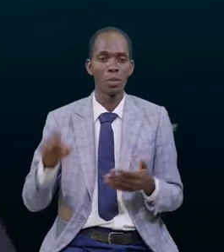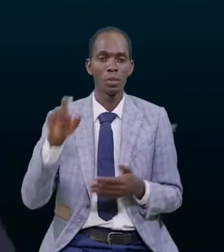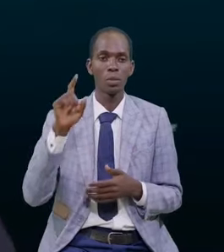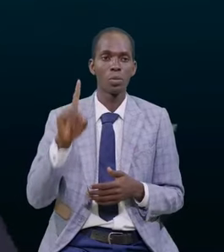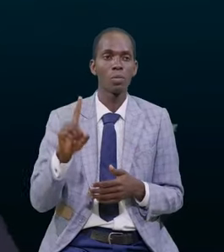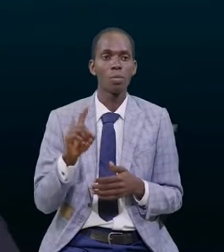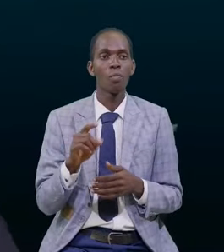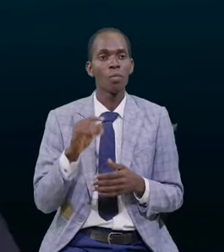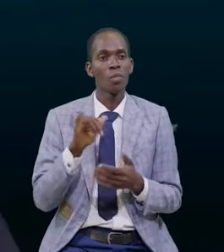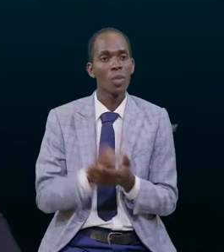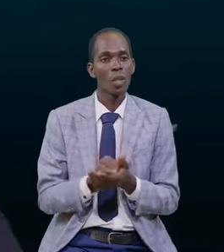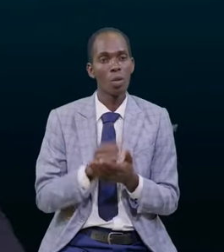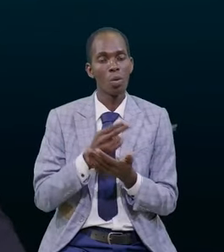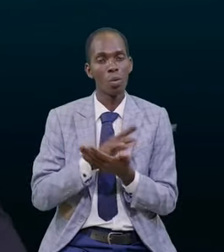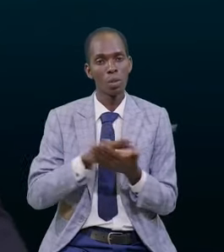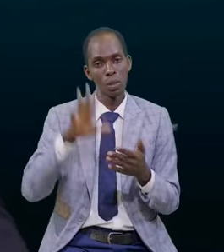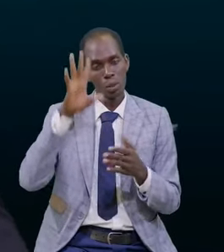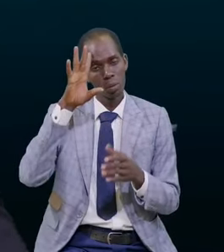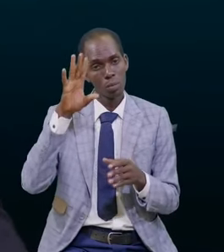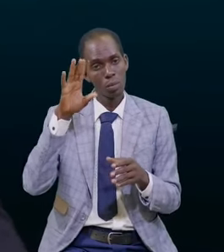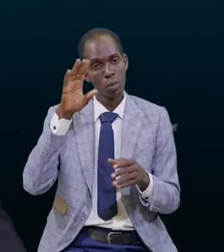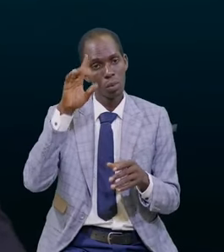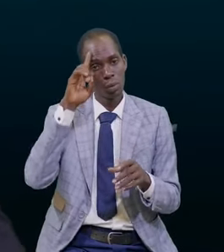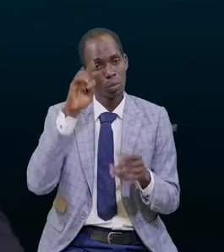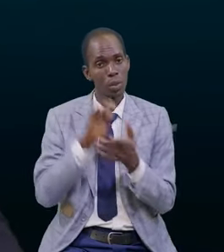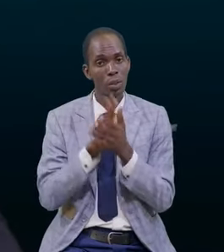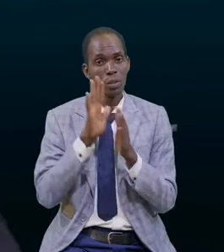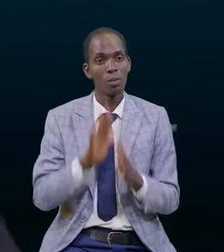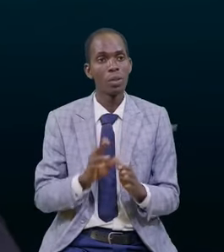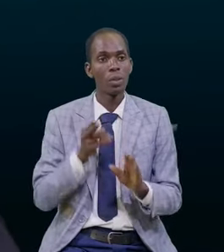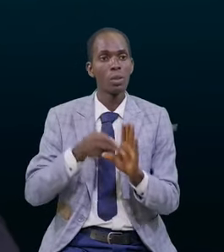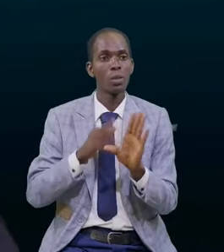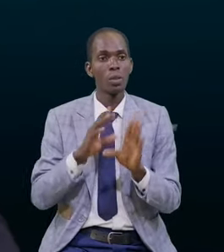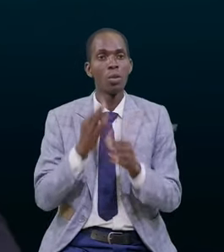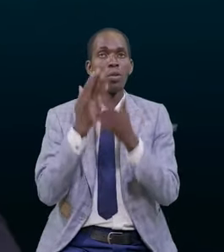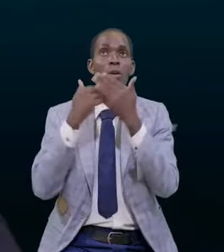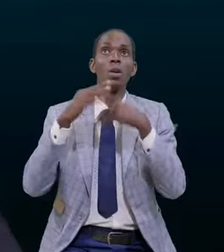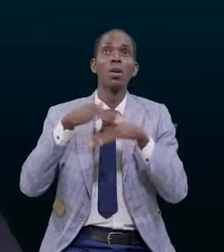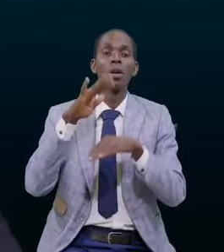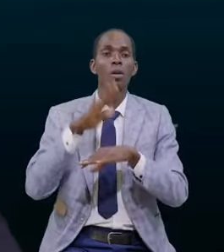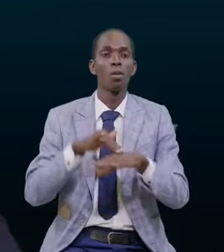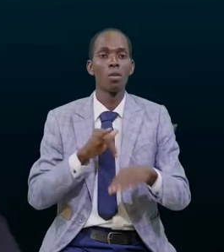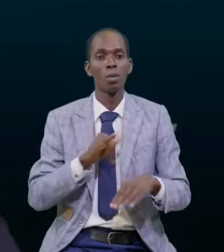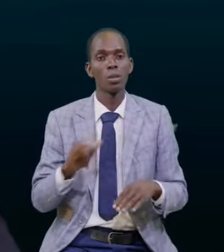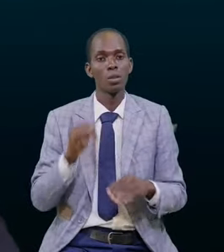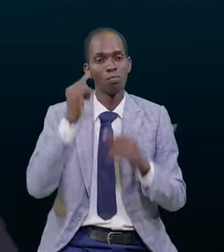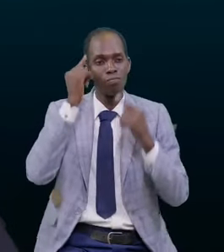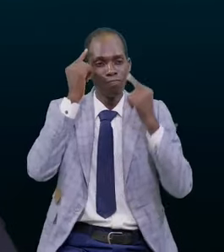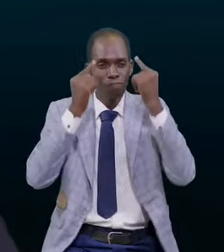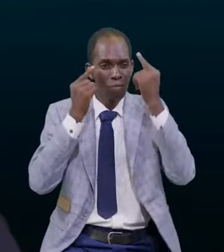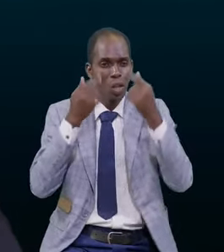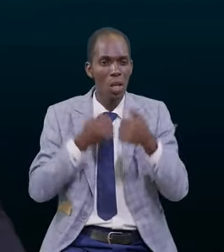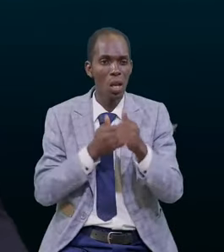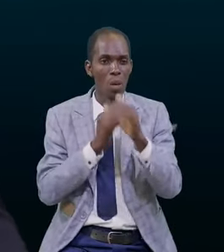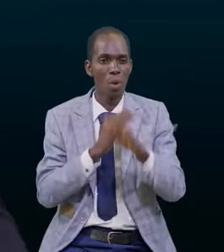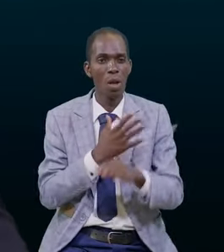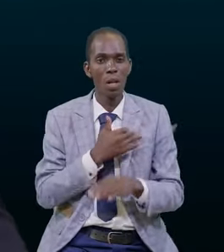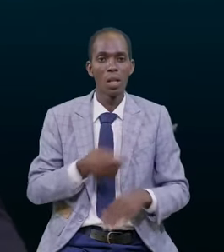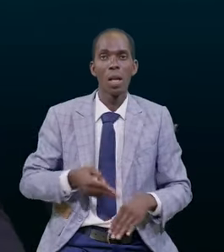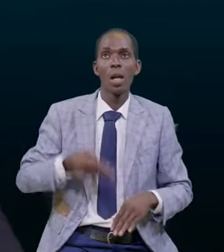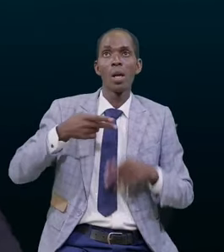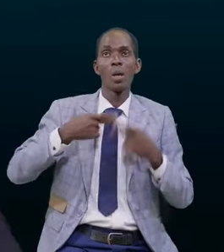calling consider the Apostle and high priest of our profession that is the actual exaltation